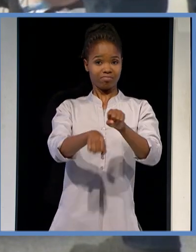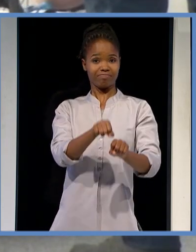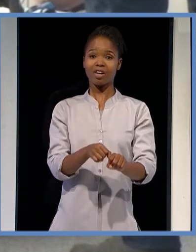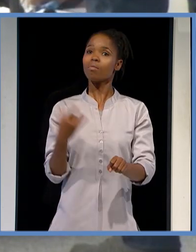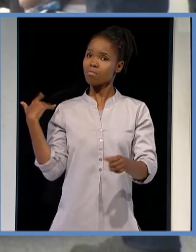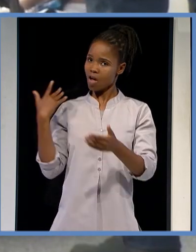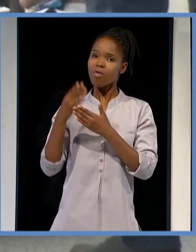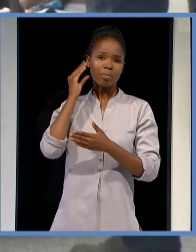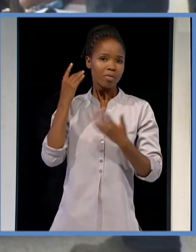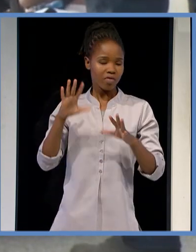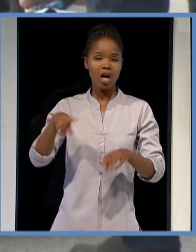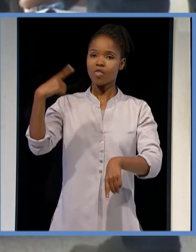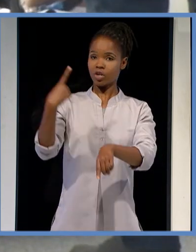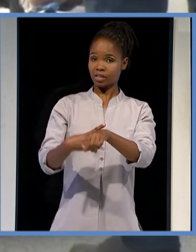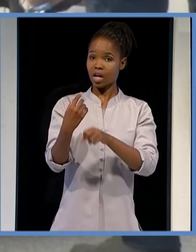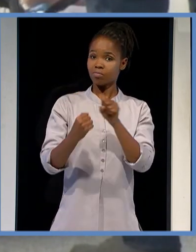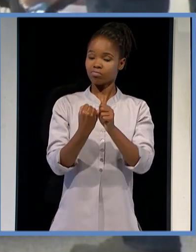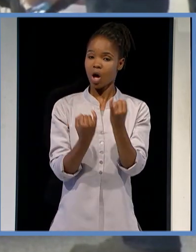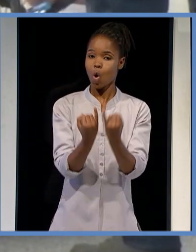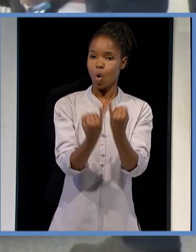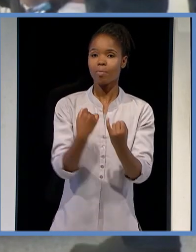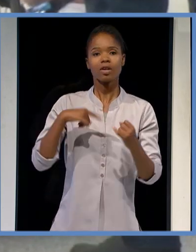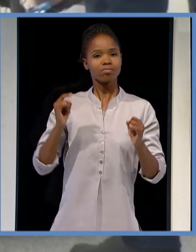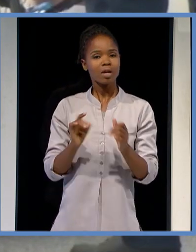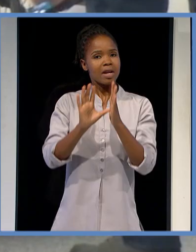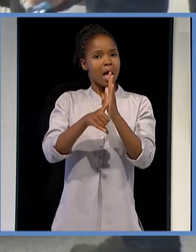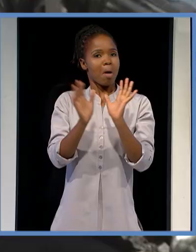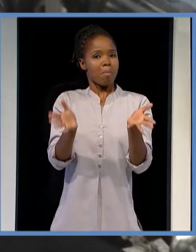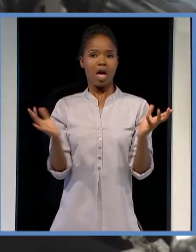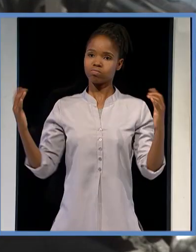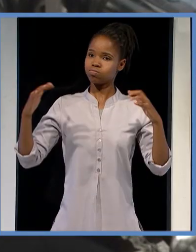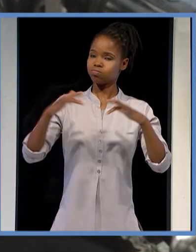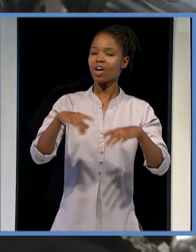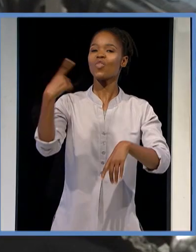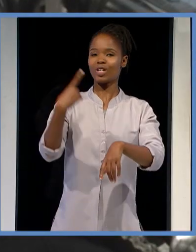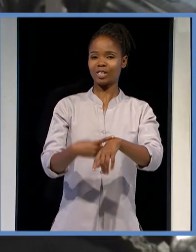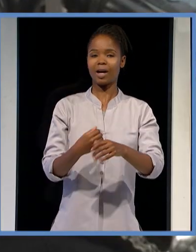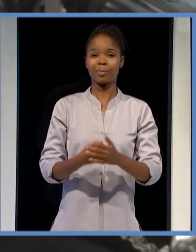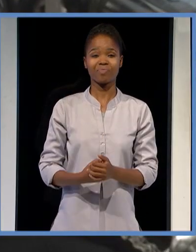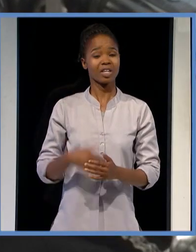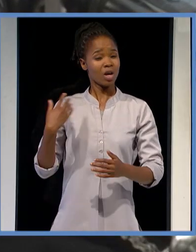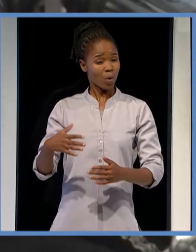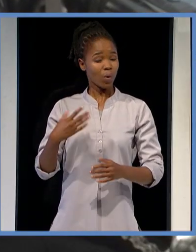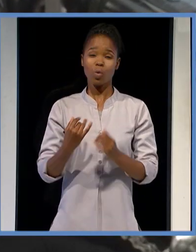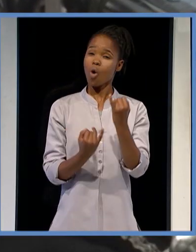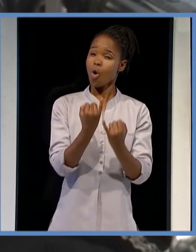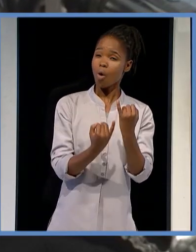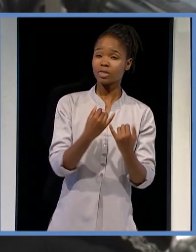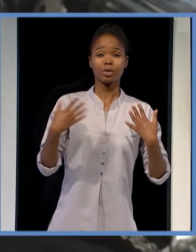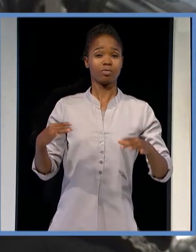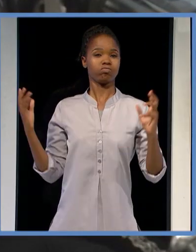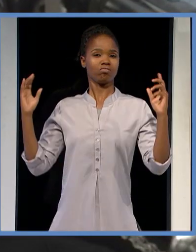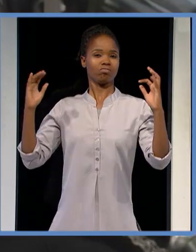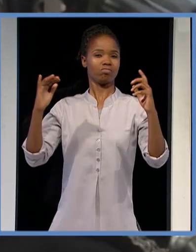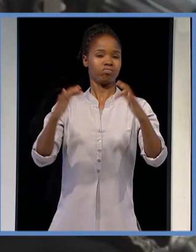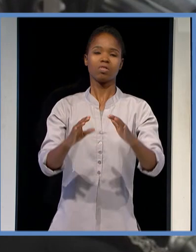is the first time competing in an event solely for people with disabilities. Dit is net, ek glo almal moet by mekaar kom. Dis waar mense